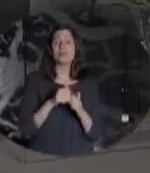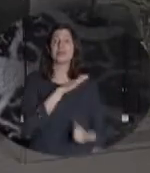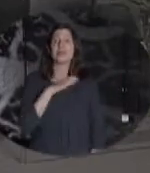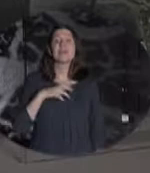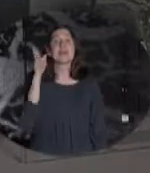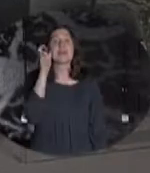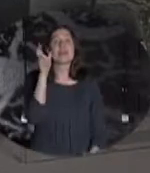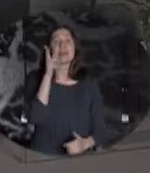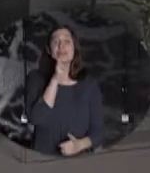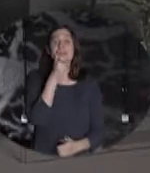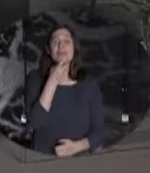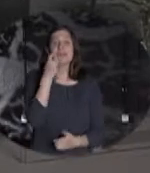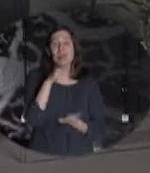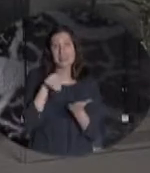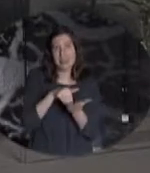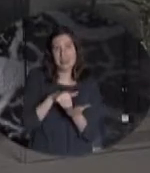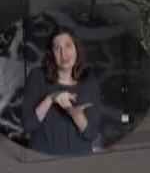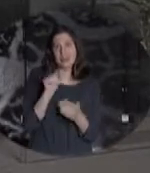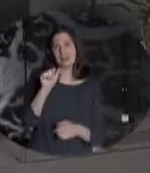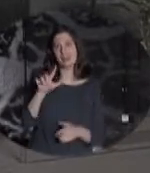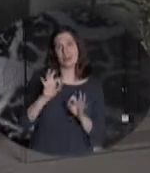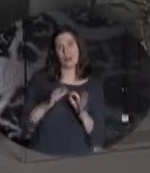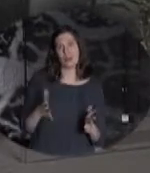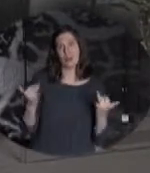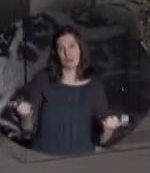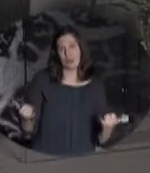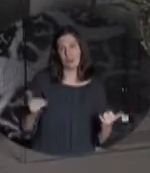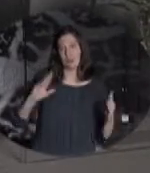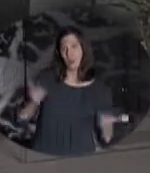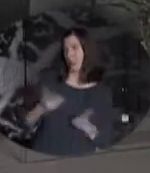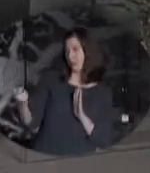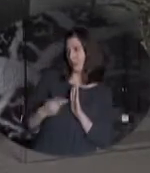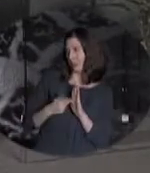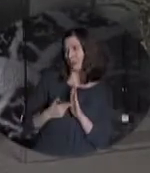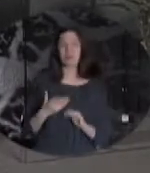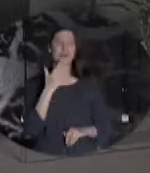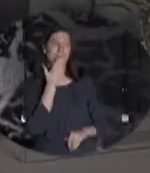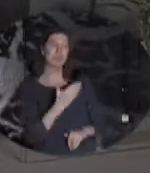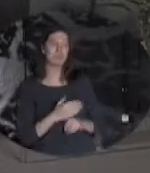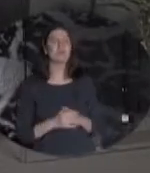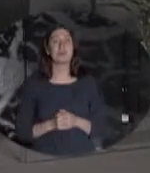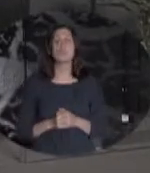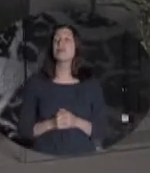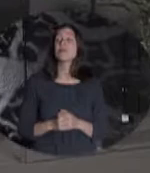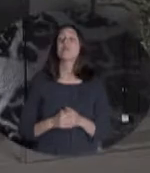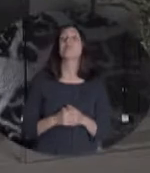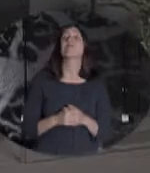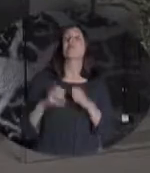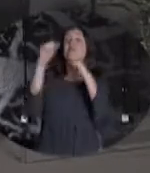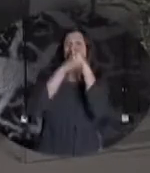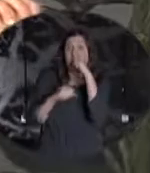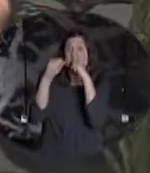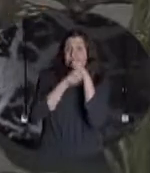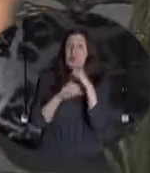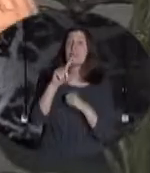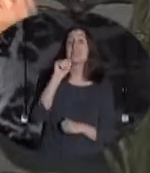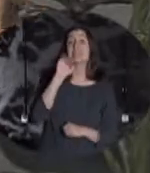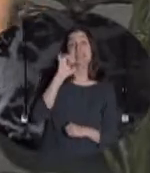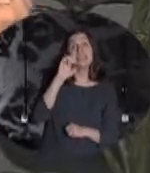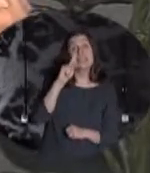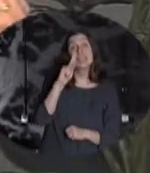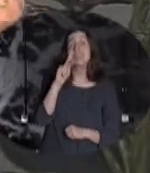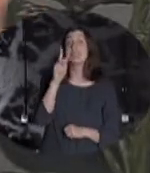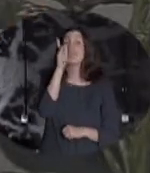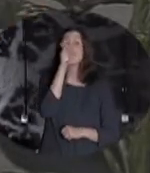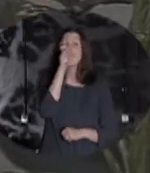and Speech Center, who is our American Sign Language interpreter. Welcome back. Thank you. Now, mosquitoes and ticks and flies